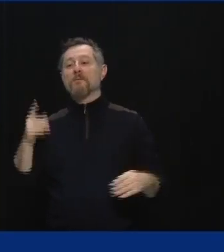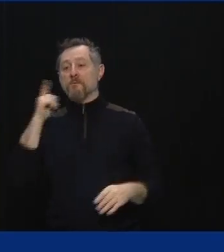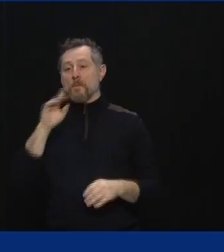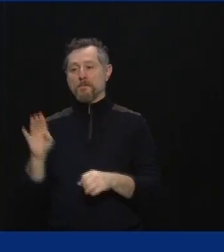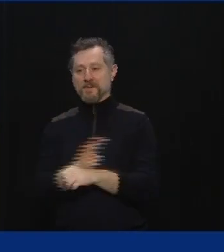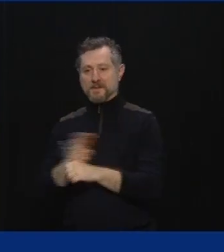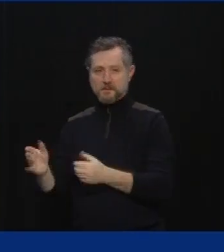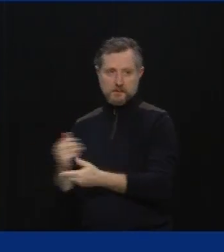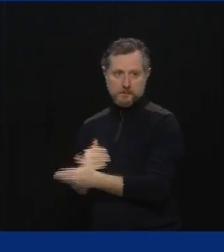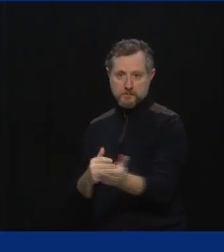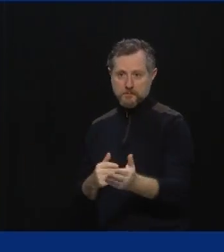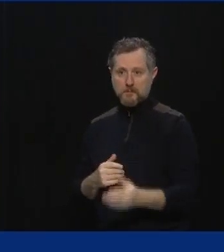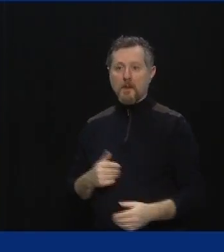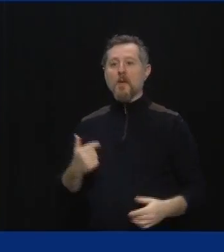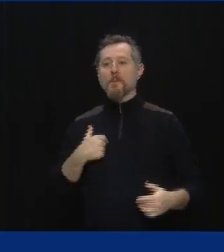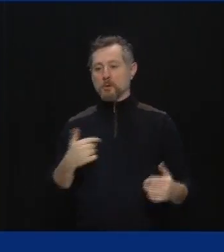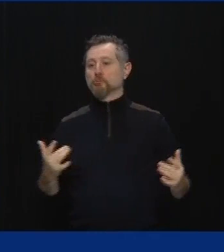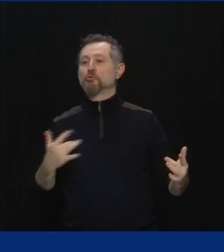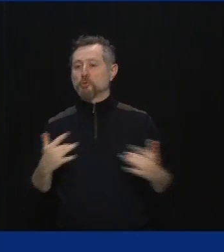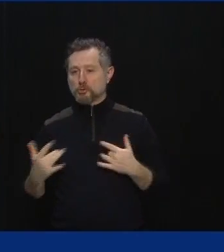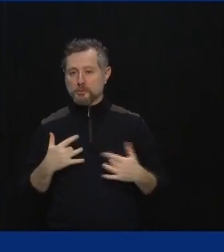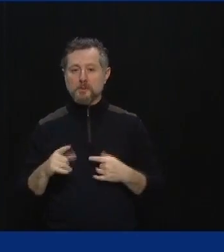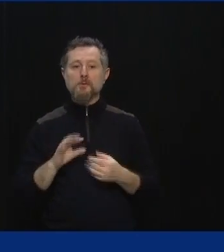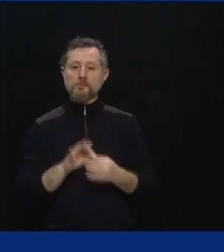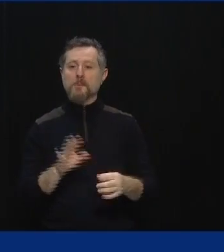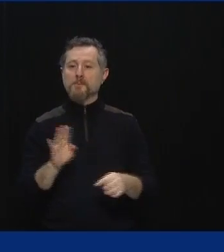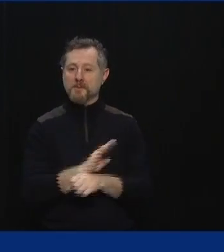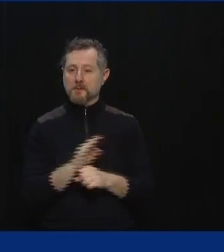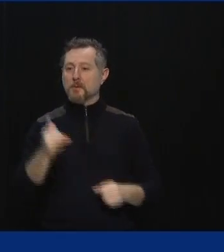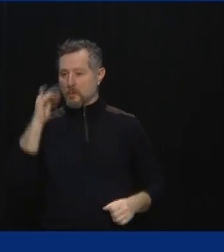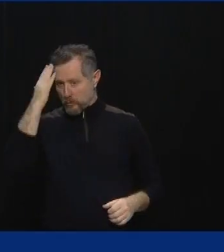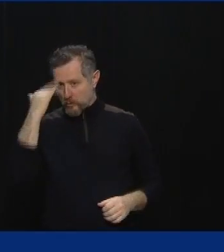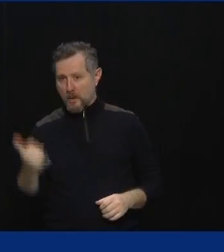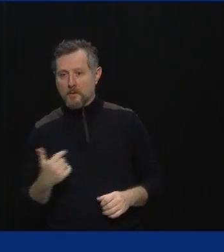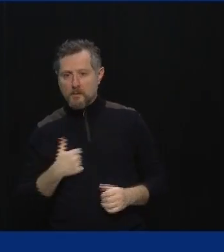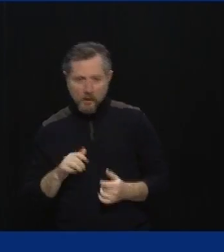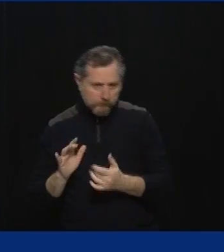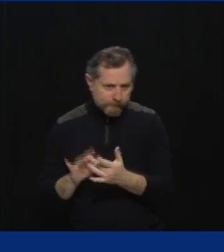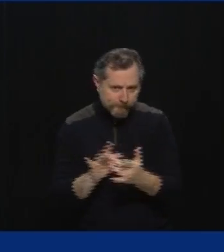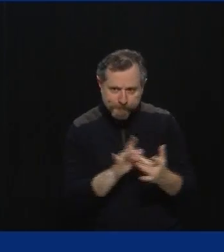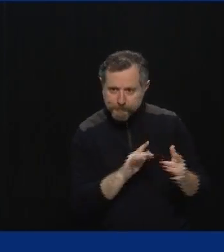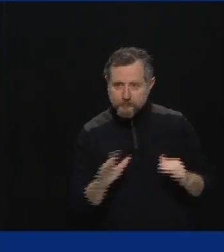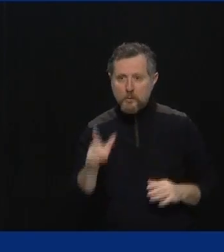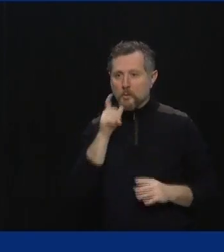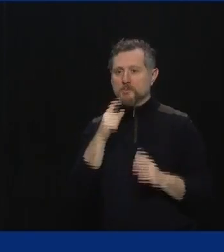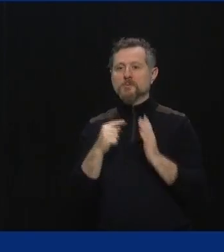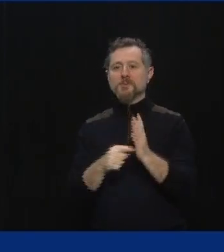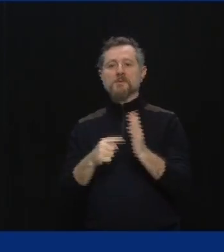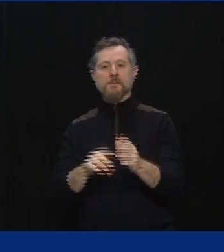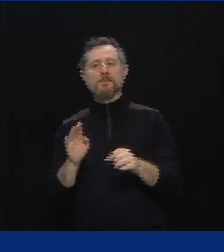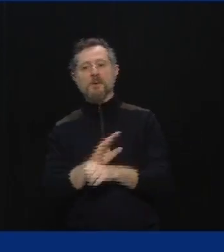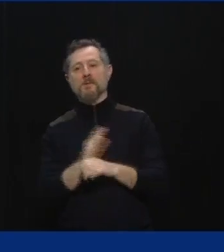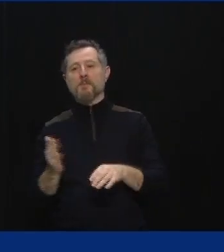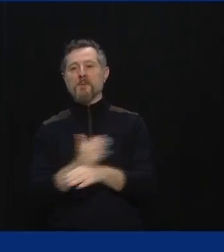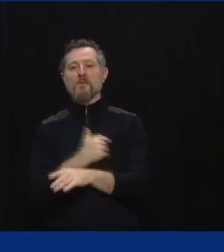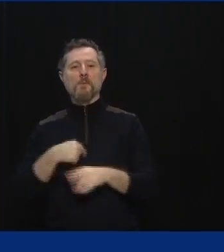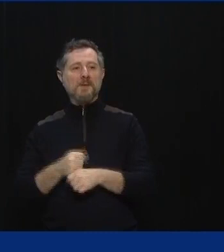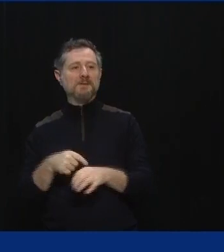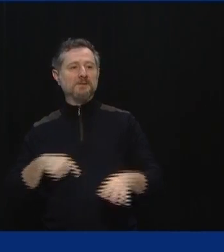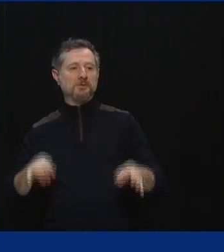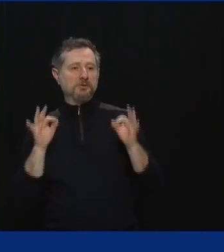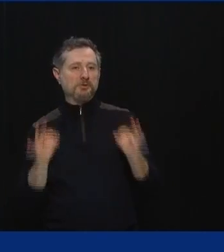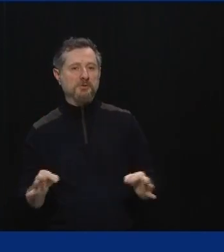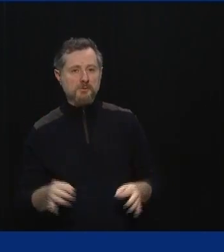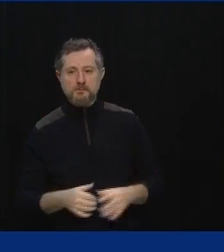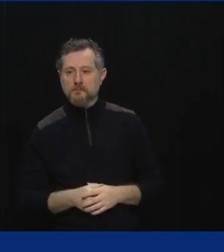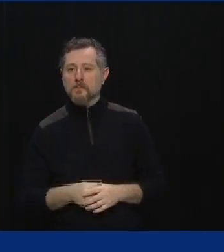I am very concerned about the businesses. That's why I called many individuals who represent the business industry before we did this, and they, by and